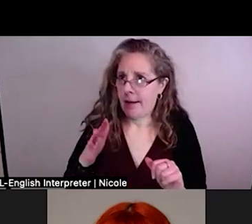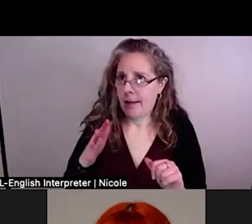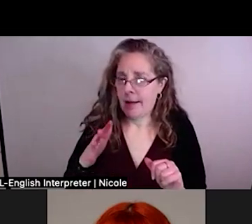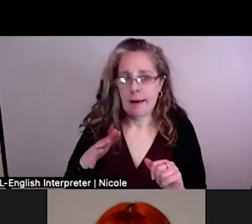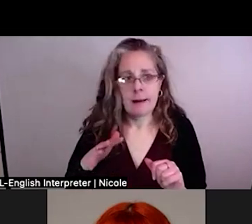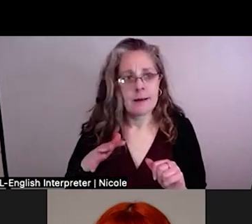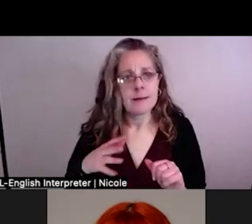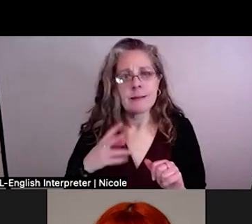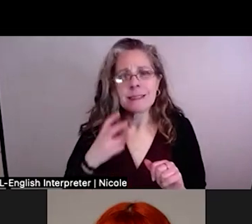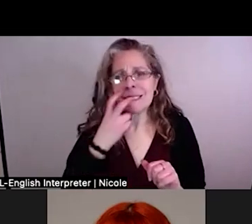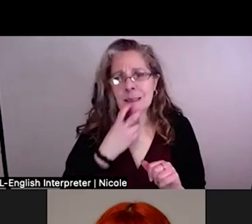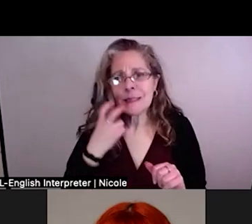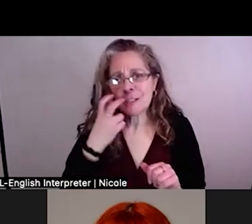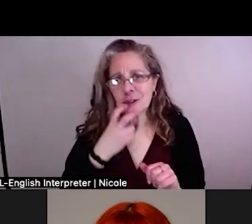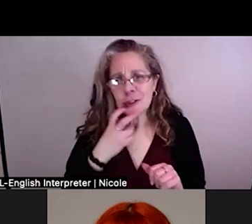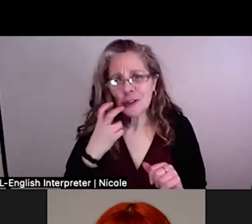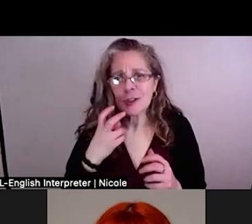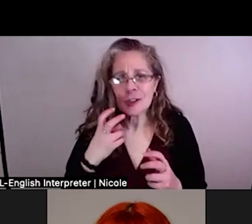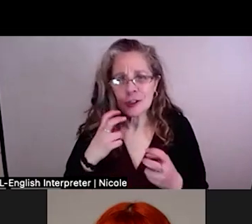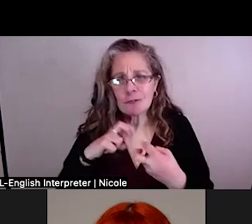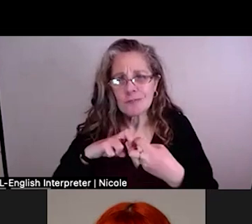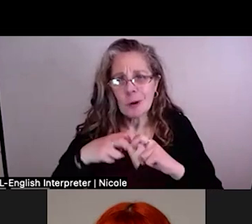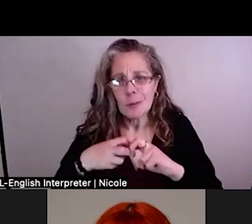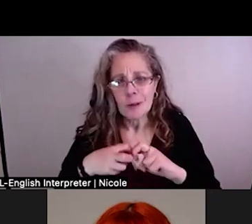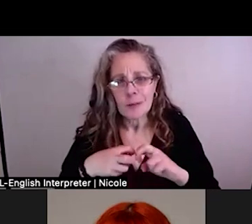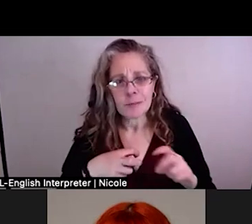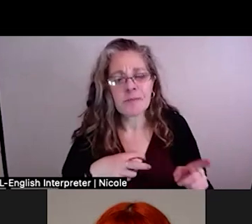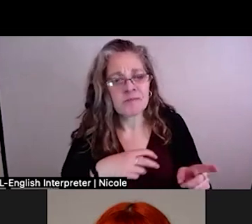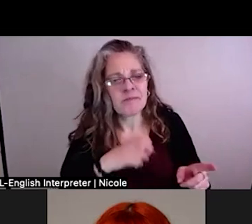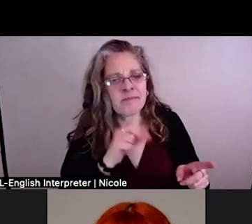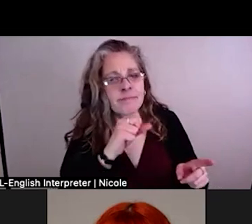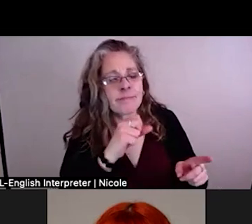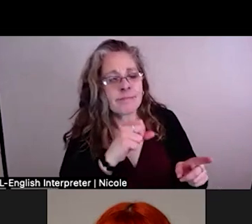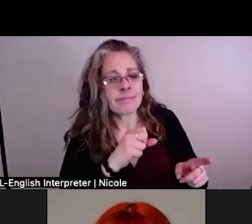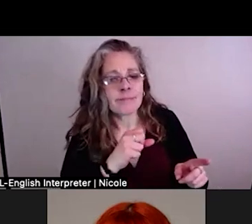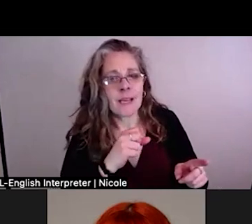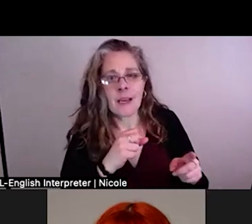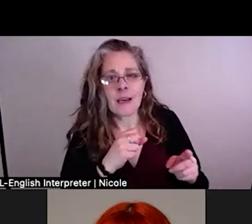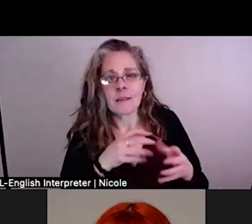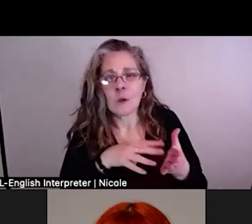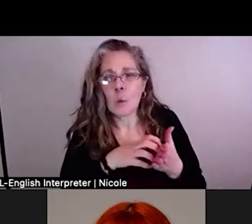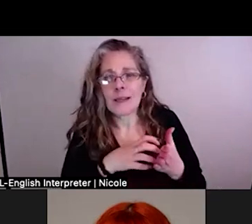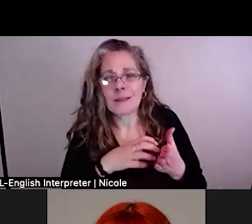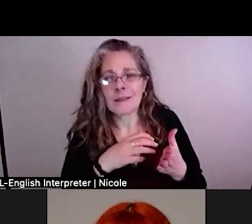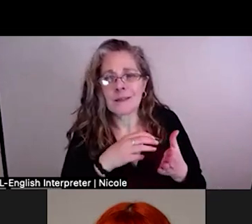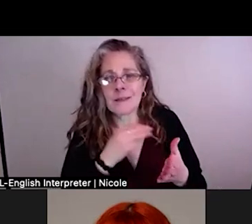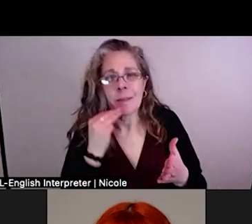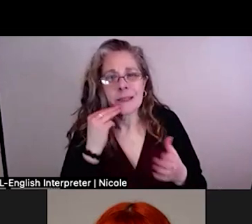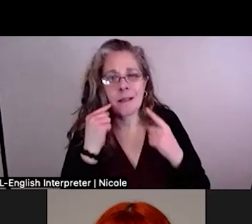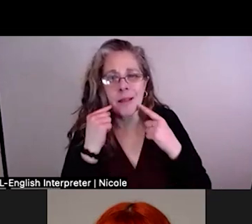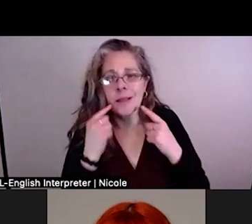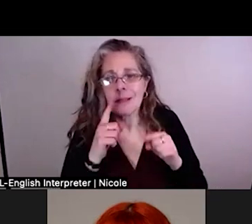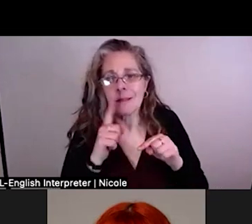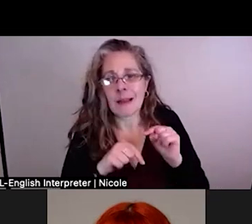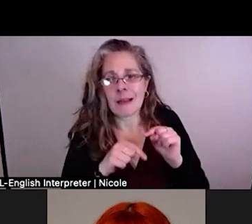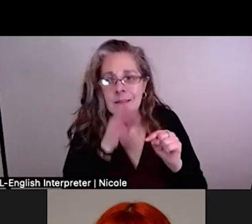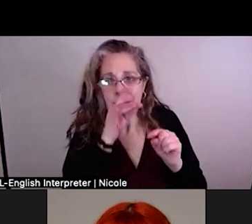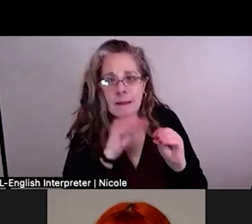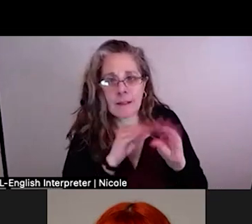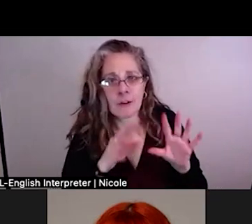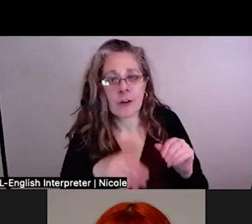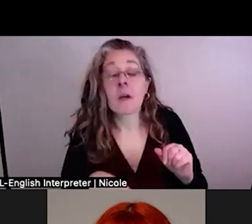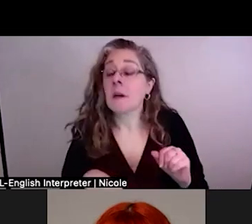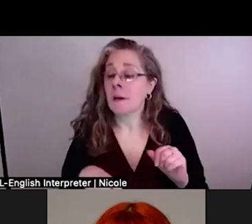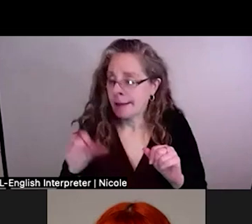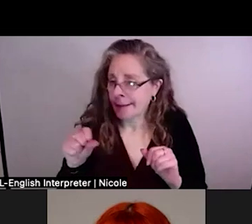a speech impediment. I don't know if you. Yeah, probably dysarthria, so it's like weakness. She just. But what blew